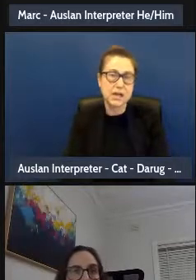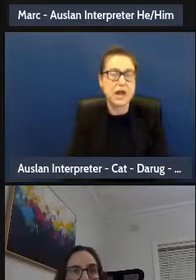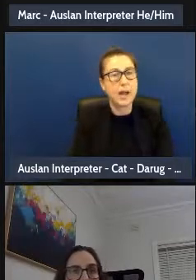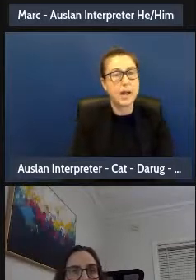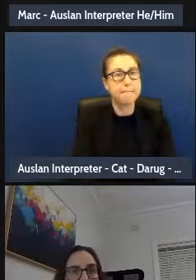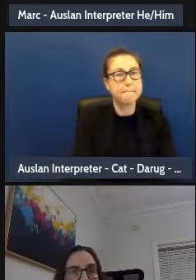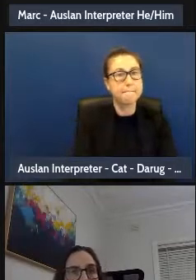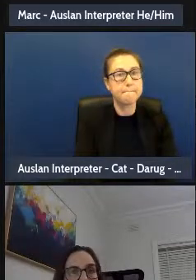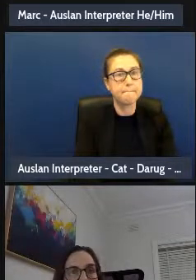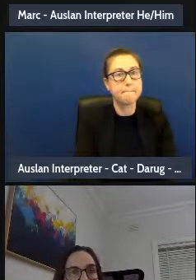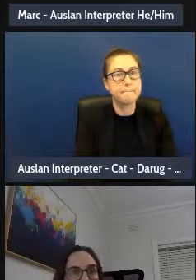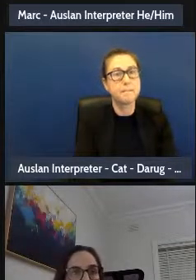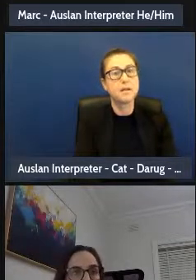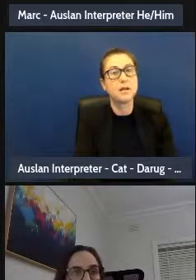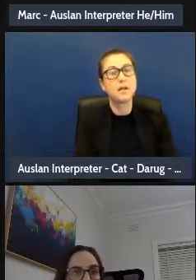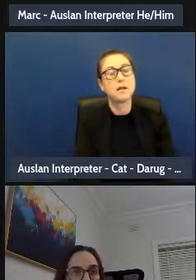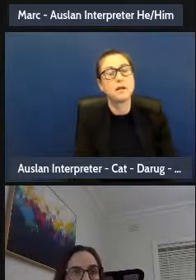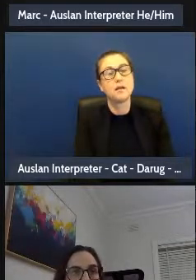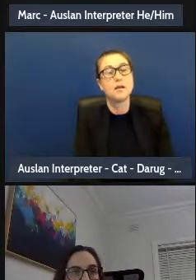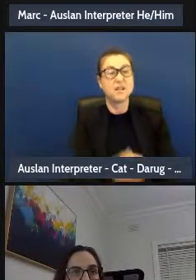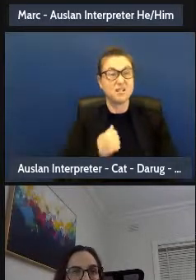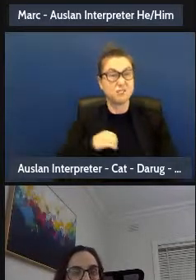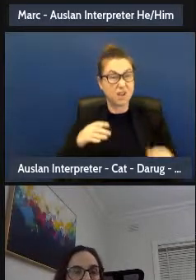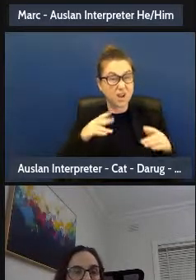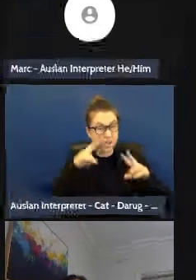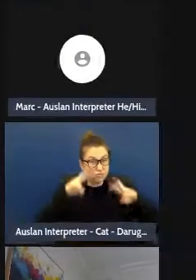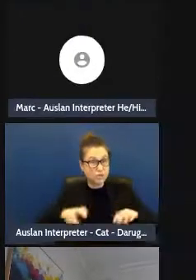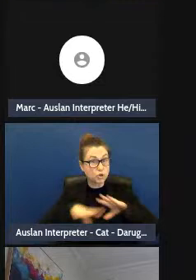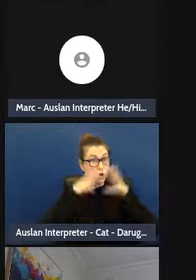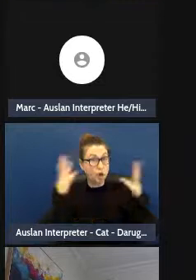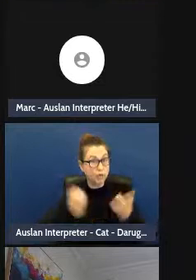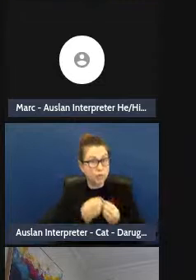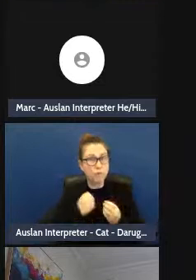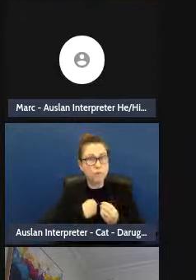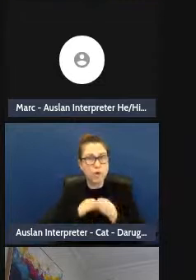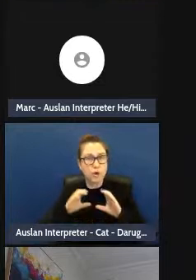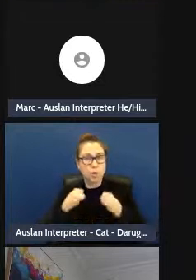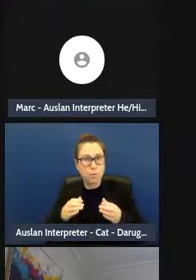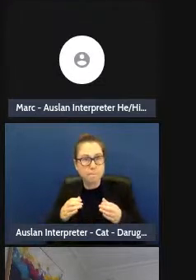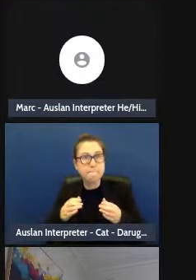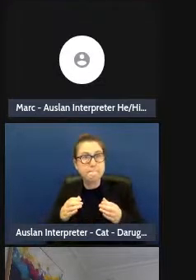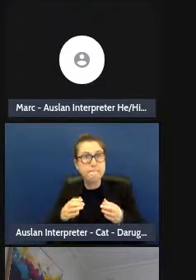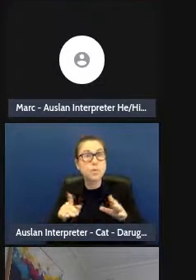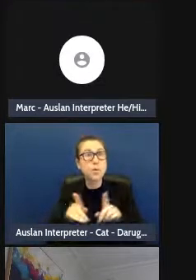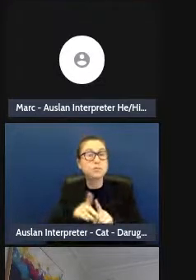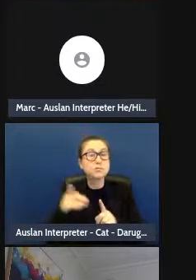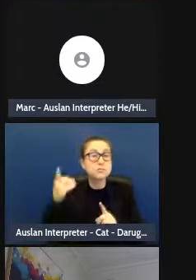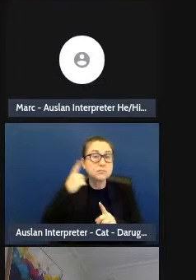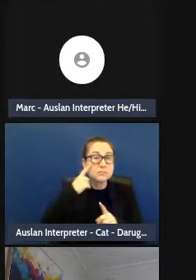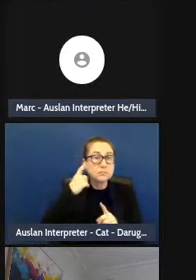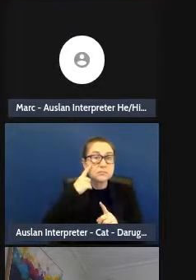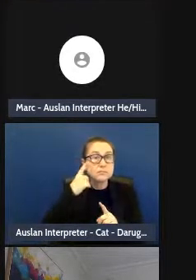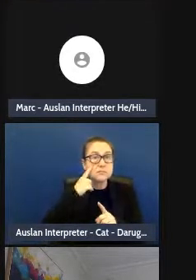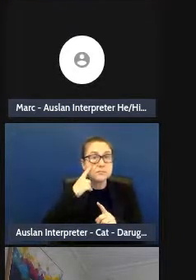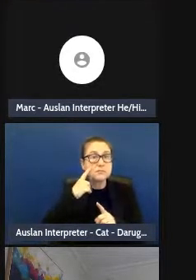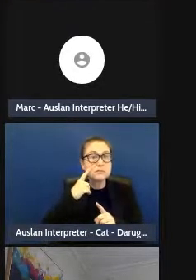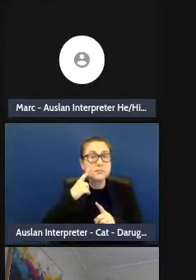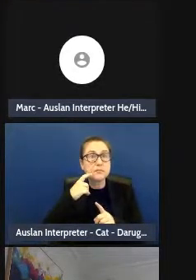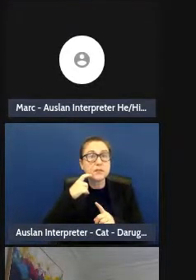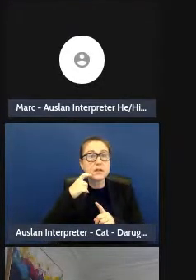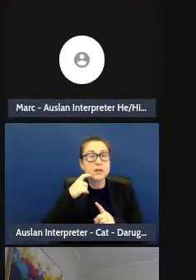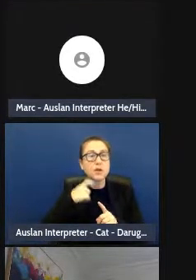So part of my overall research for our research group is also to look at the role that diet